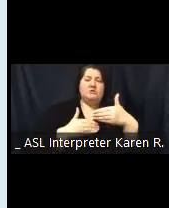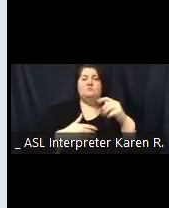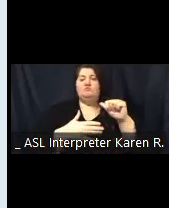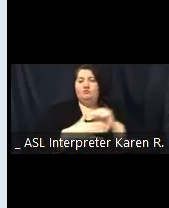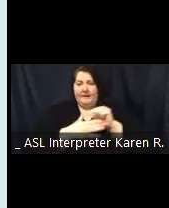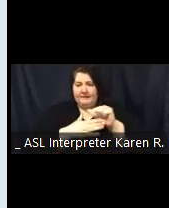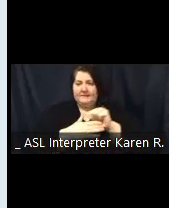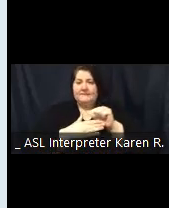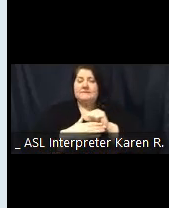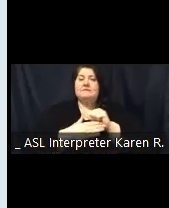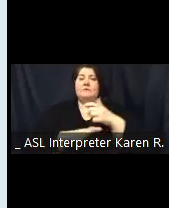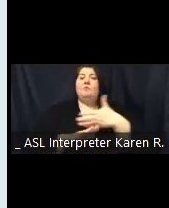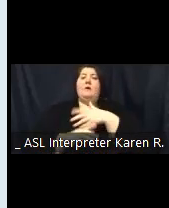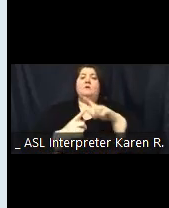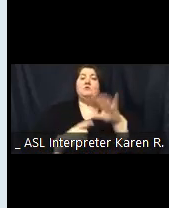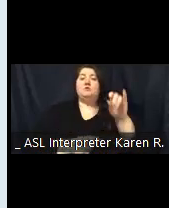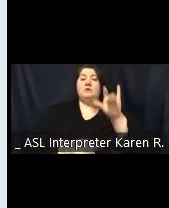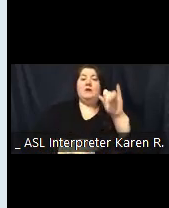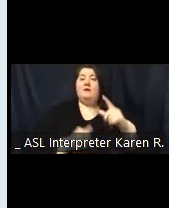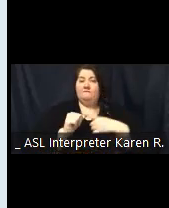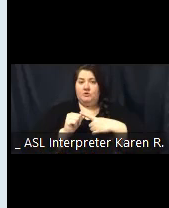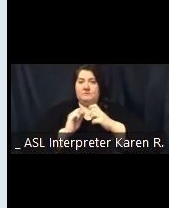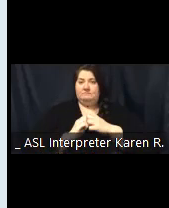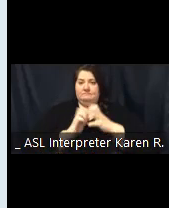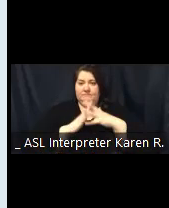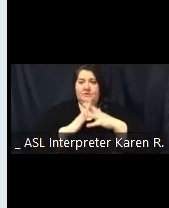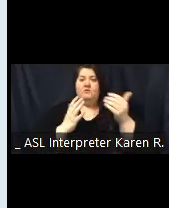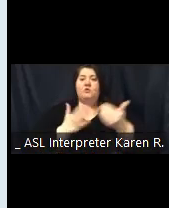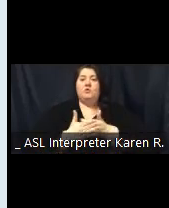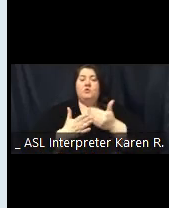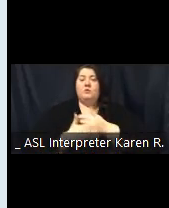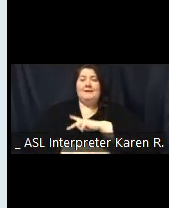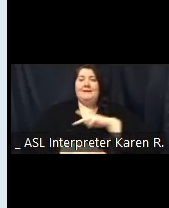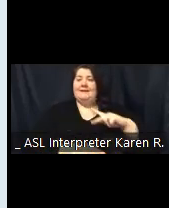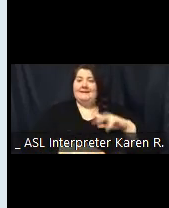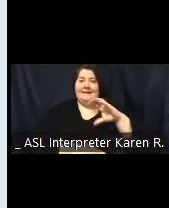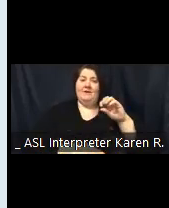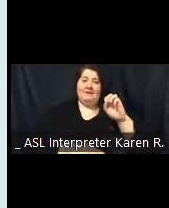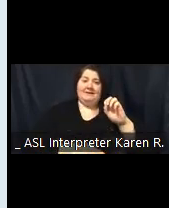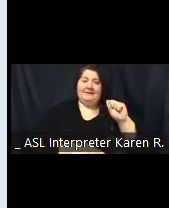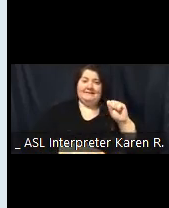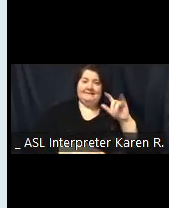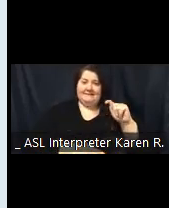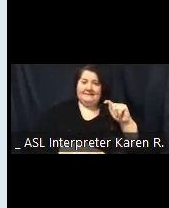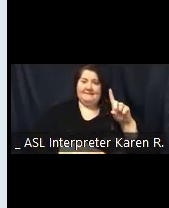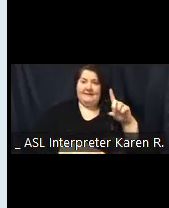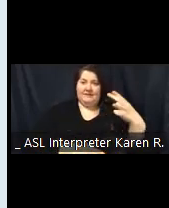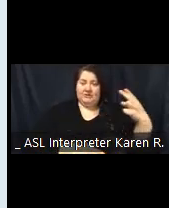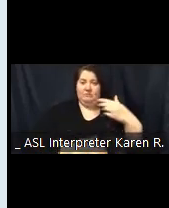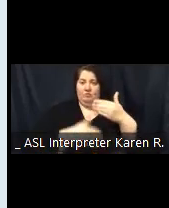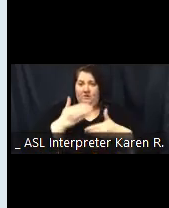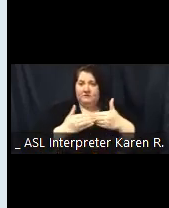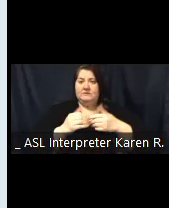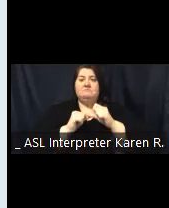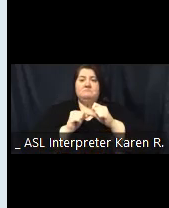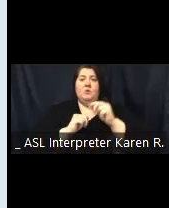practices prior to the July 1st implementation of the new King County ESIT DHH process, and to continue building relationships within